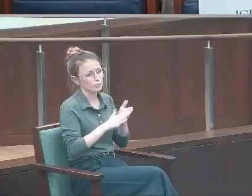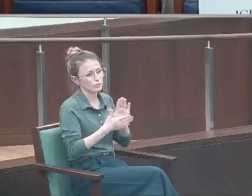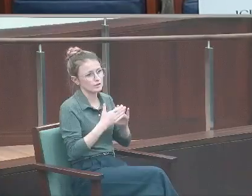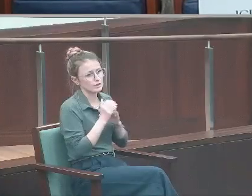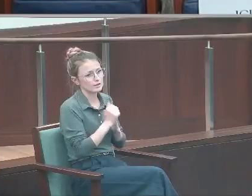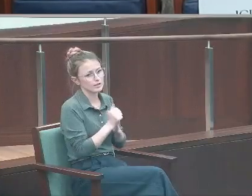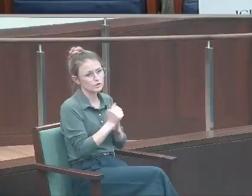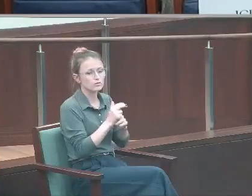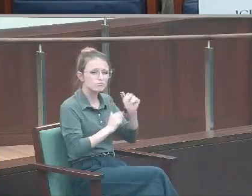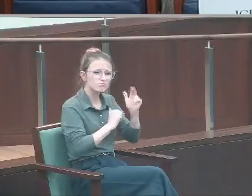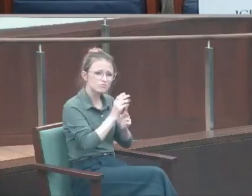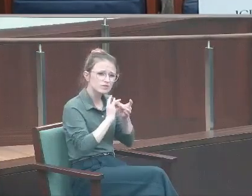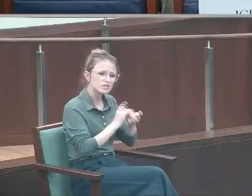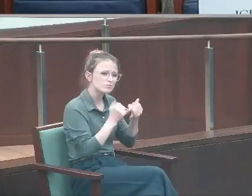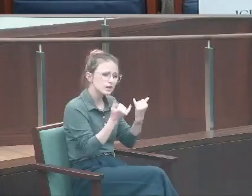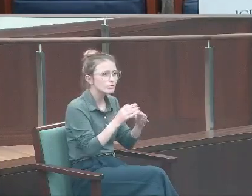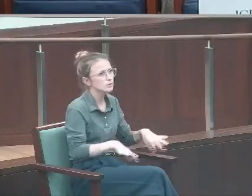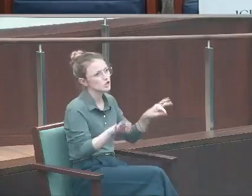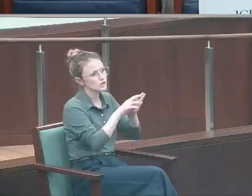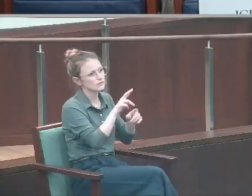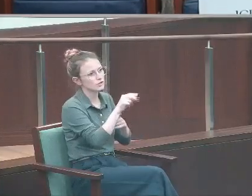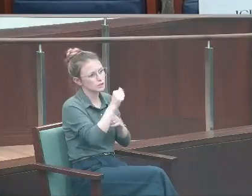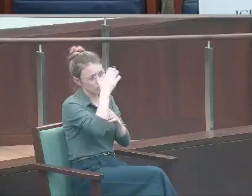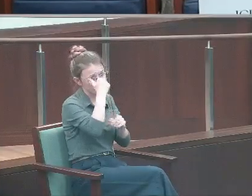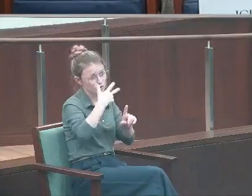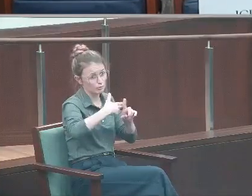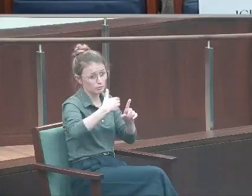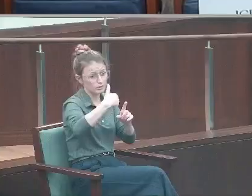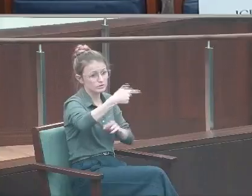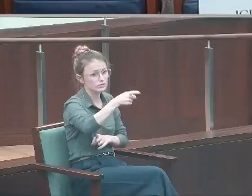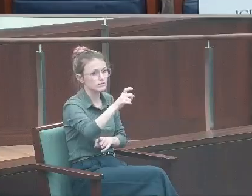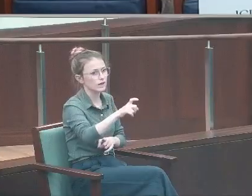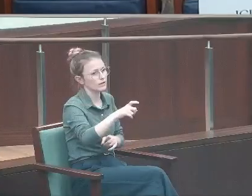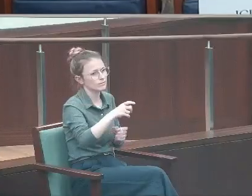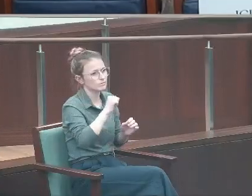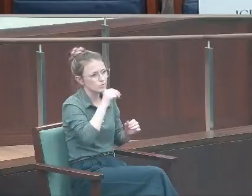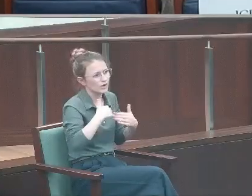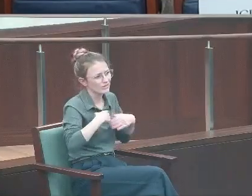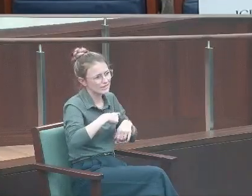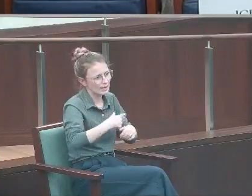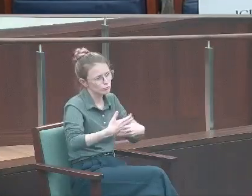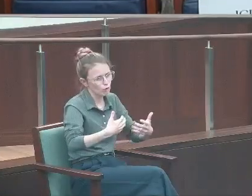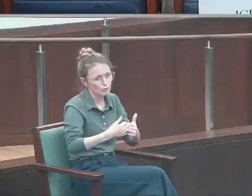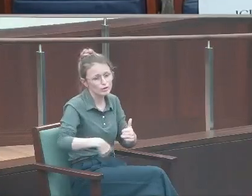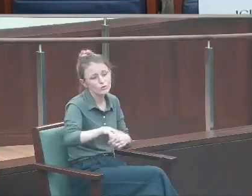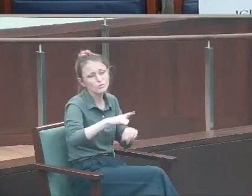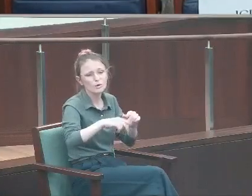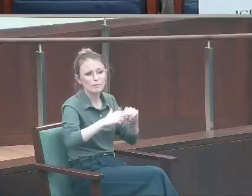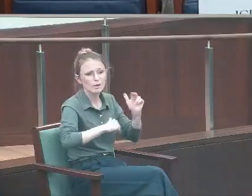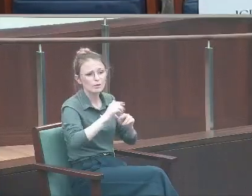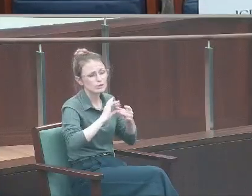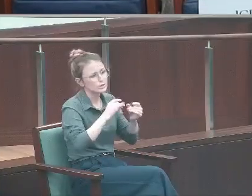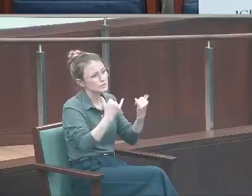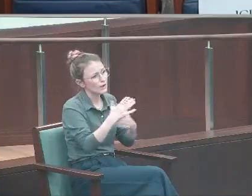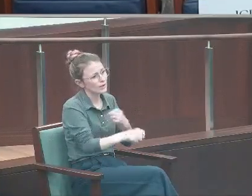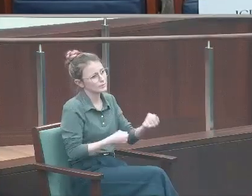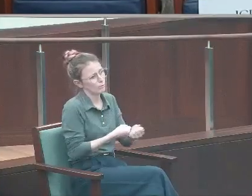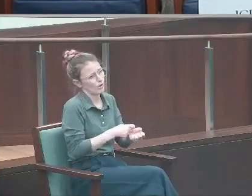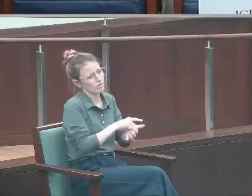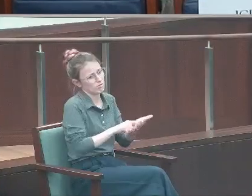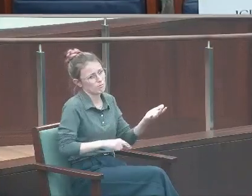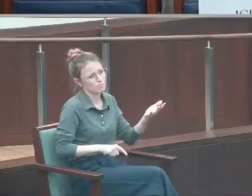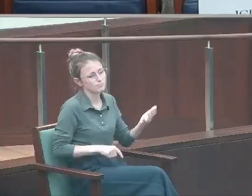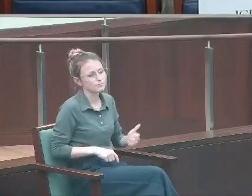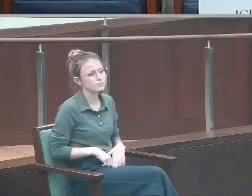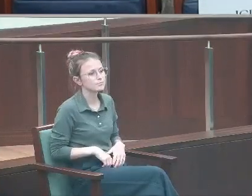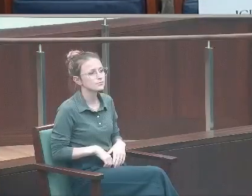Do it now, particularly in Virginia, because in 3 months they aren't going to have time to talk to you, but build relationships with them and support them. Now the